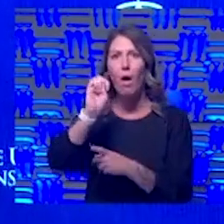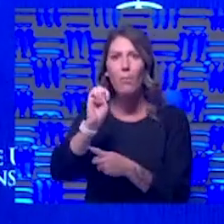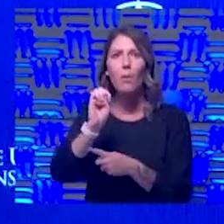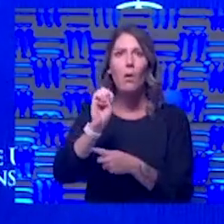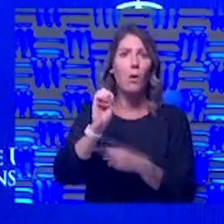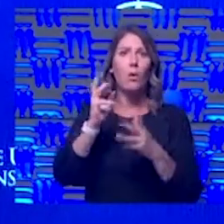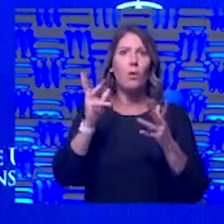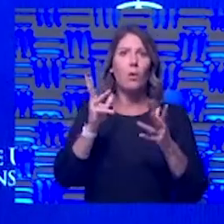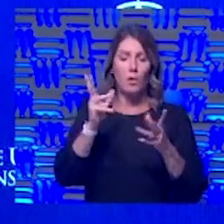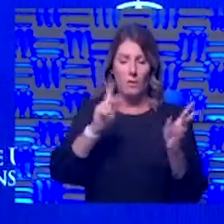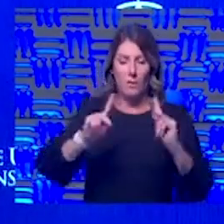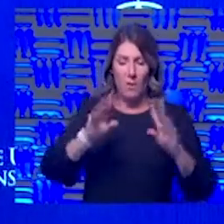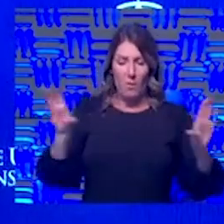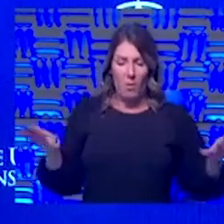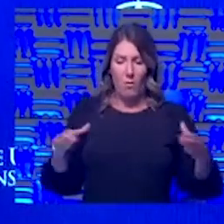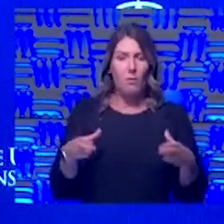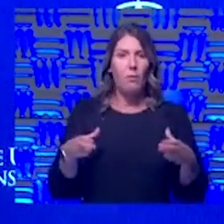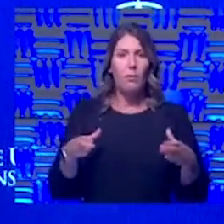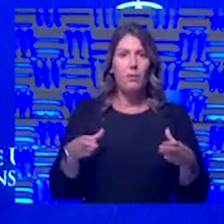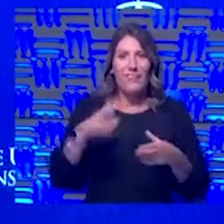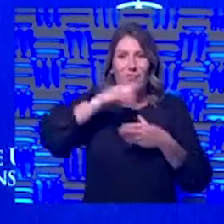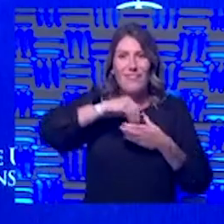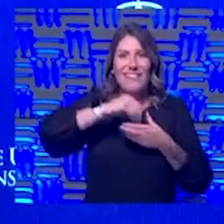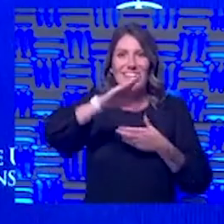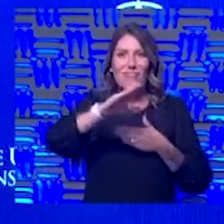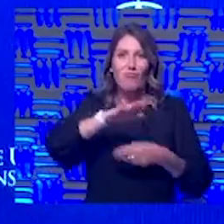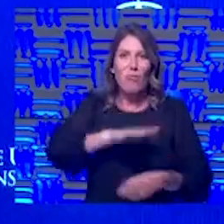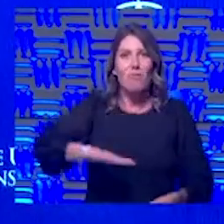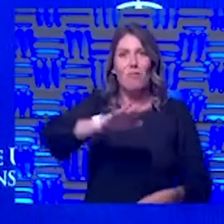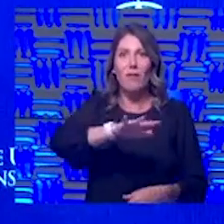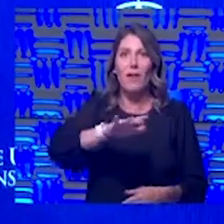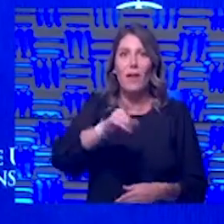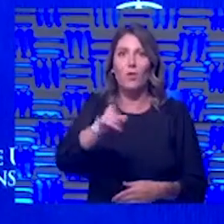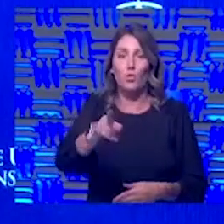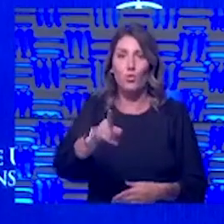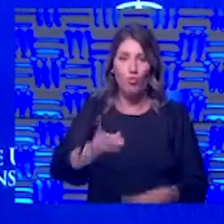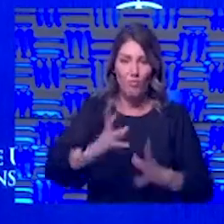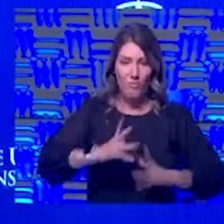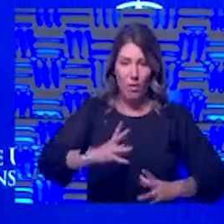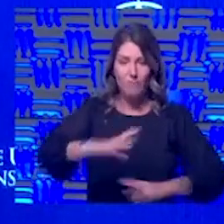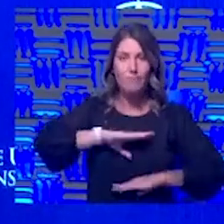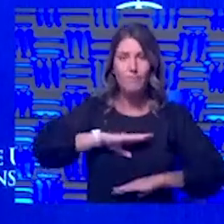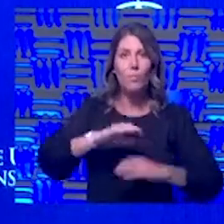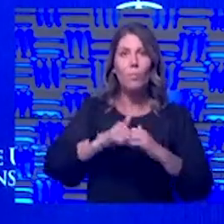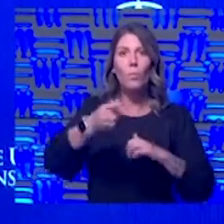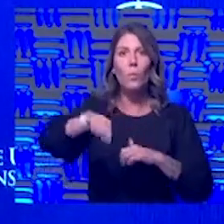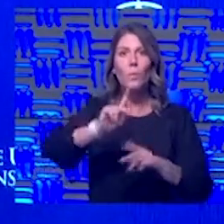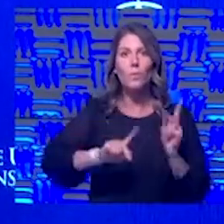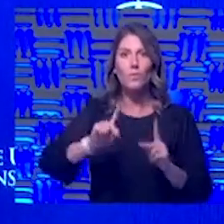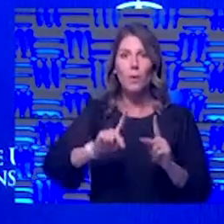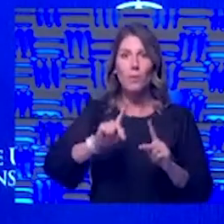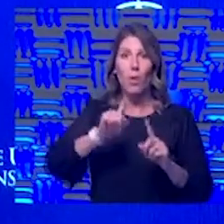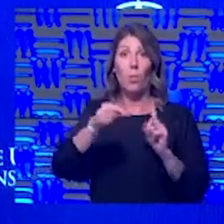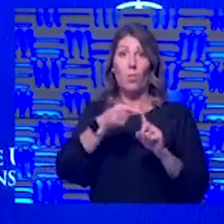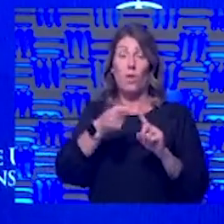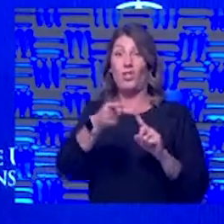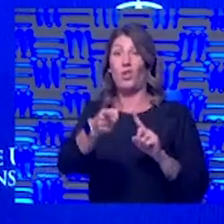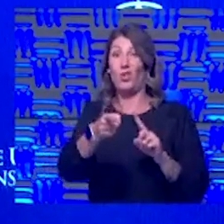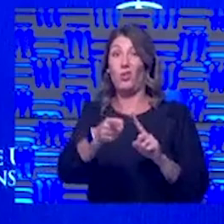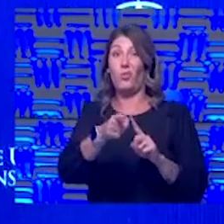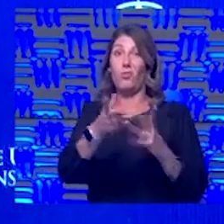travel, you take that bubble with you because whatever diseases they have, you're likely to have, and you may give them to someone else. And when those bubbles intersect, that's when you